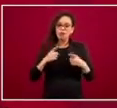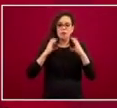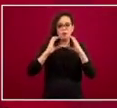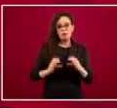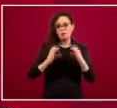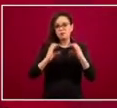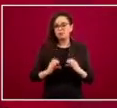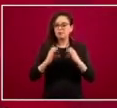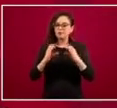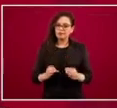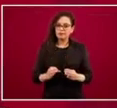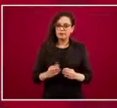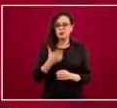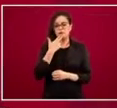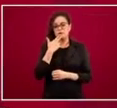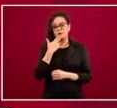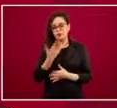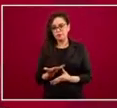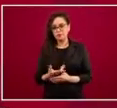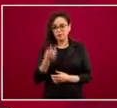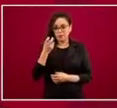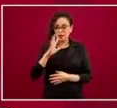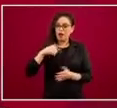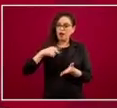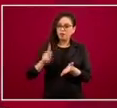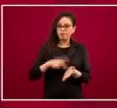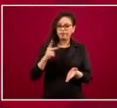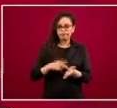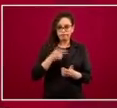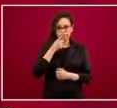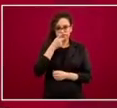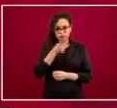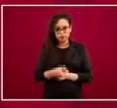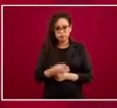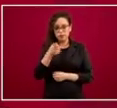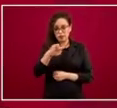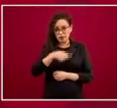society. They are not taking